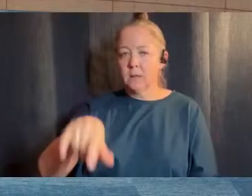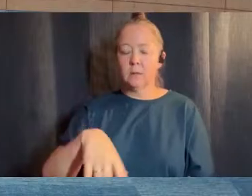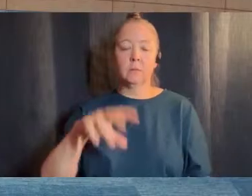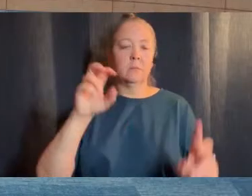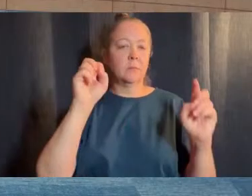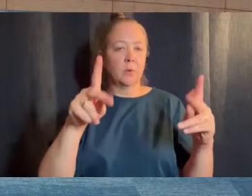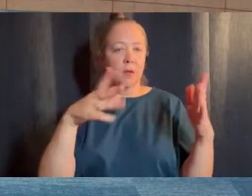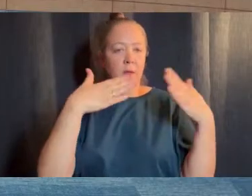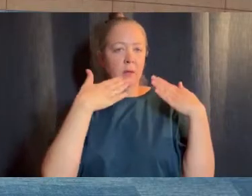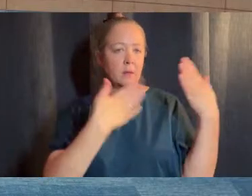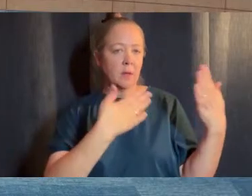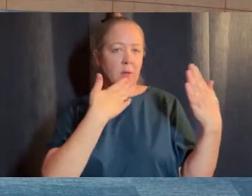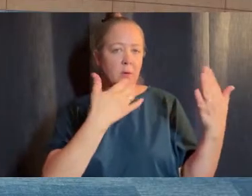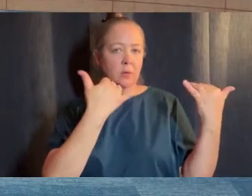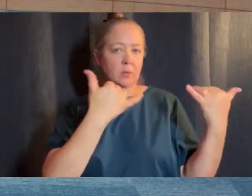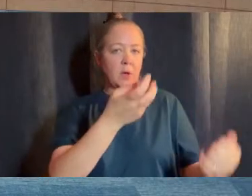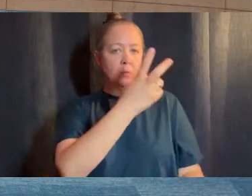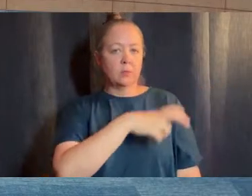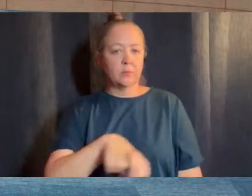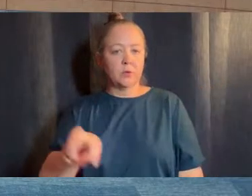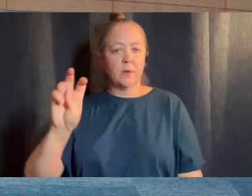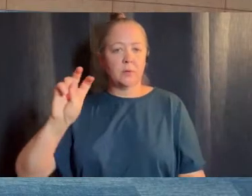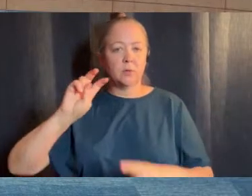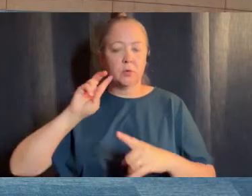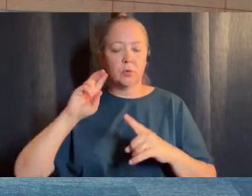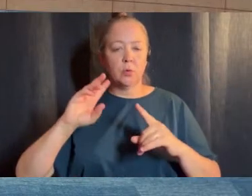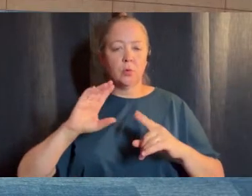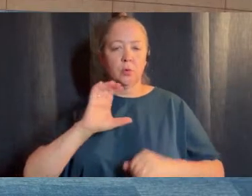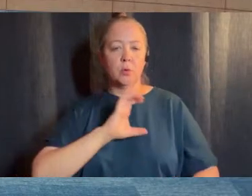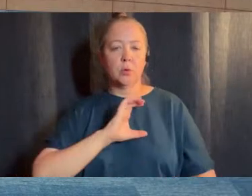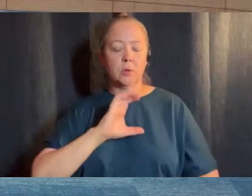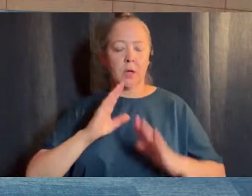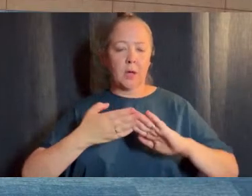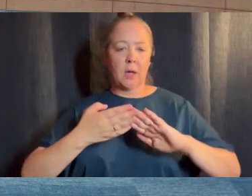reports. Recreation Council, Councilmember Wade.